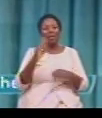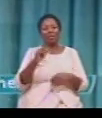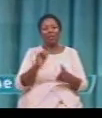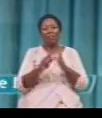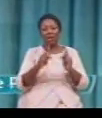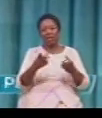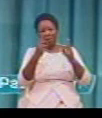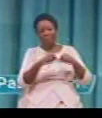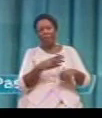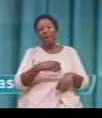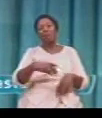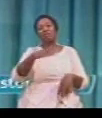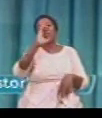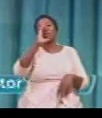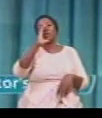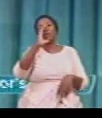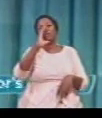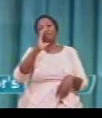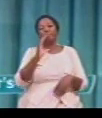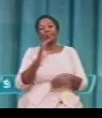and drink.